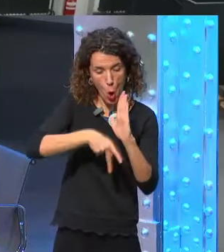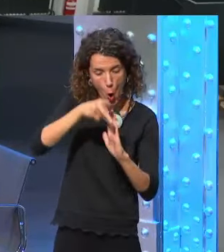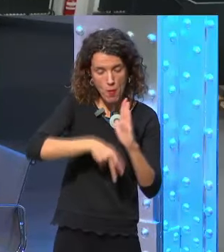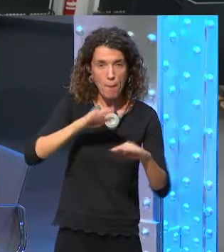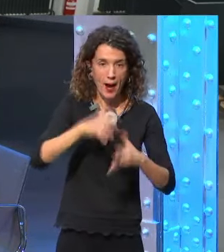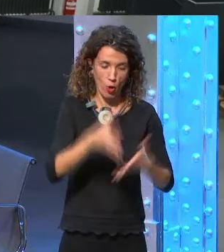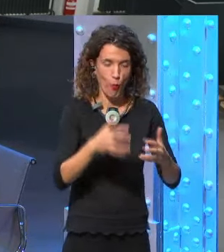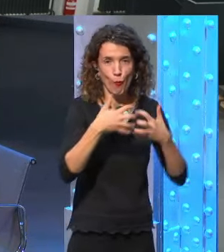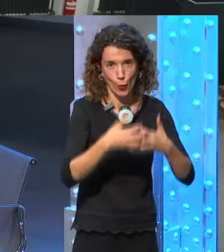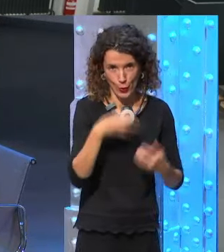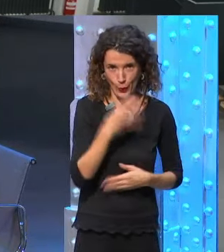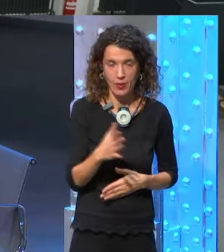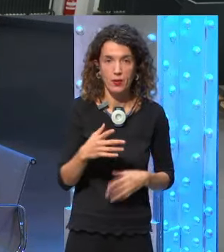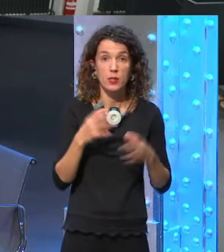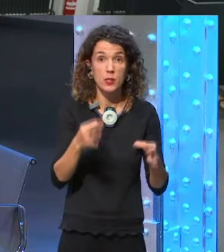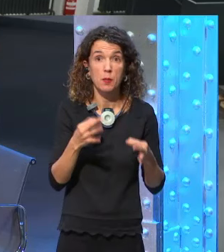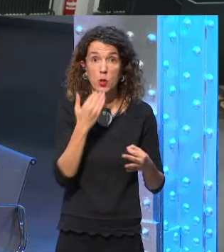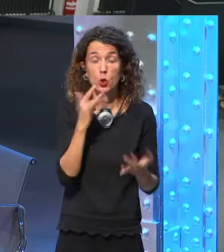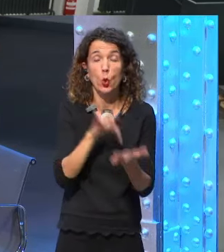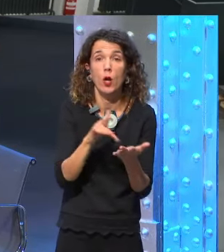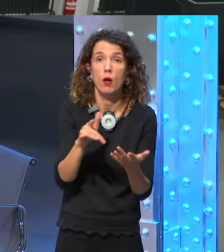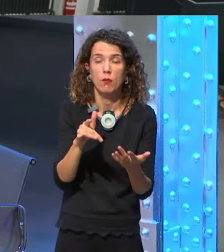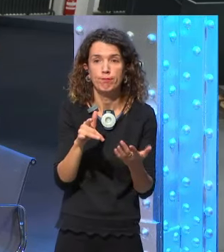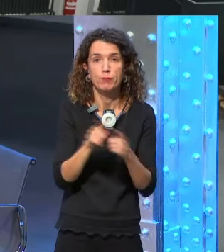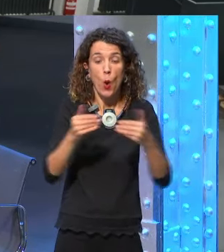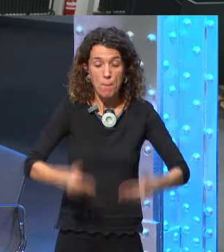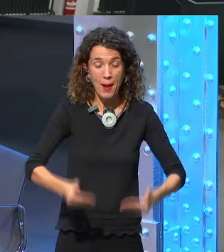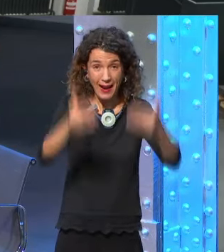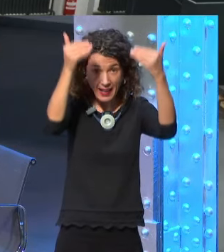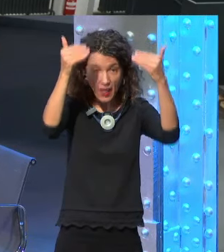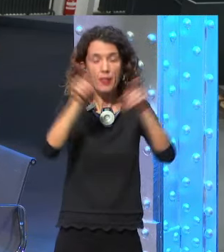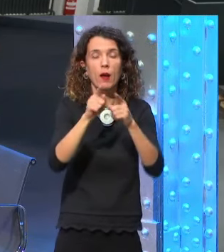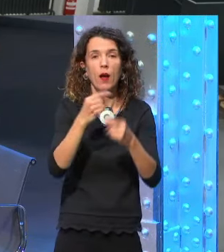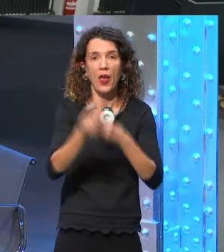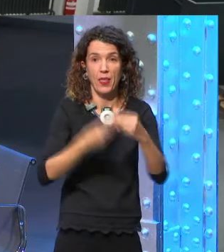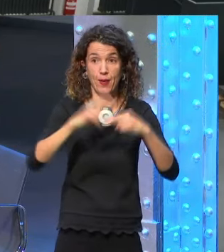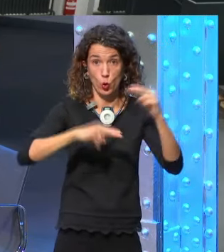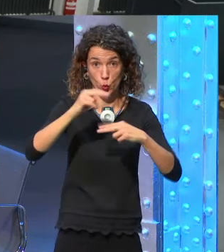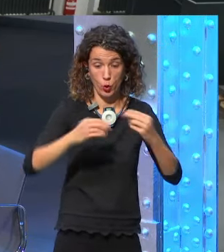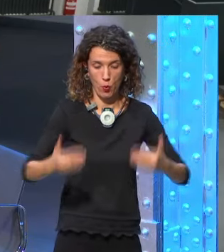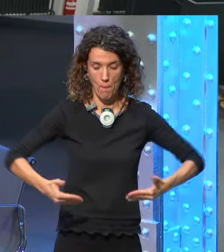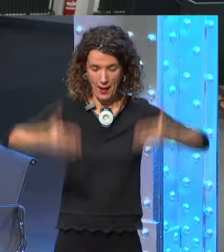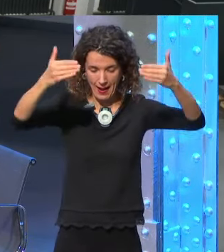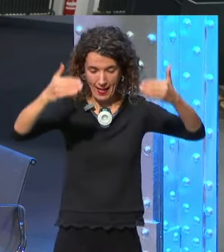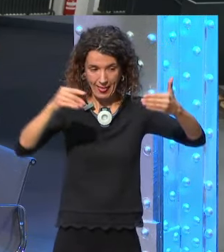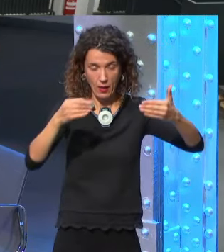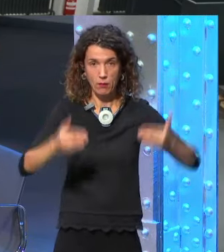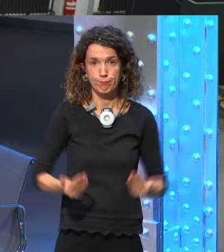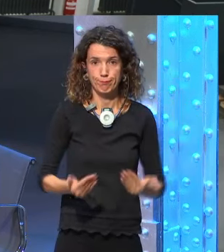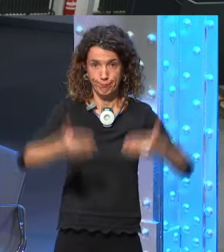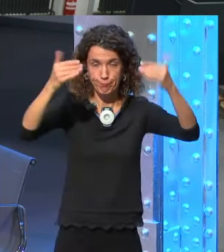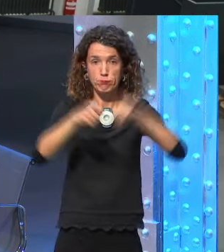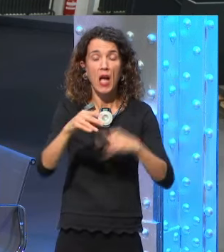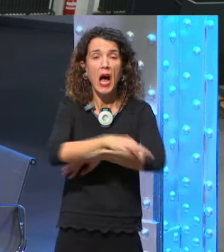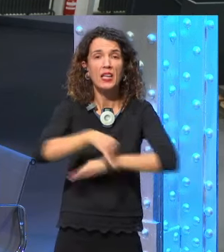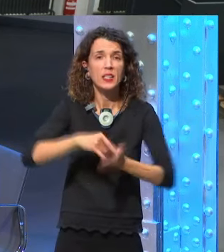he finds walls where he needs to build in between, the architect would need to say, well, what do you do then,